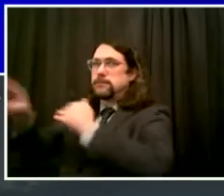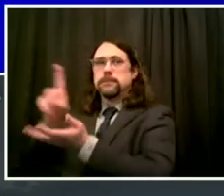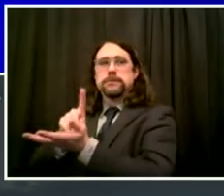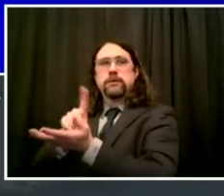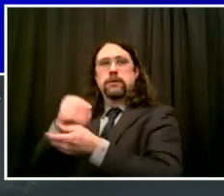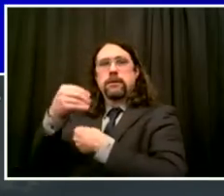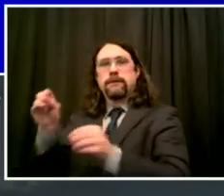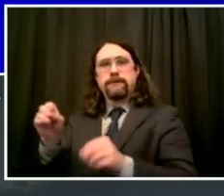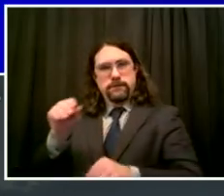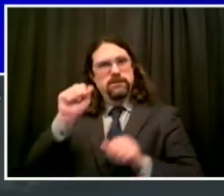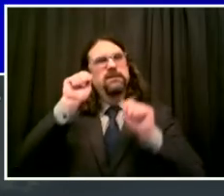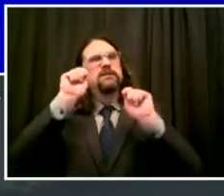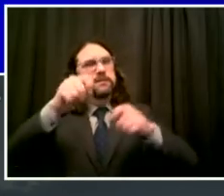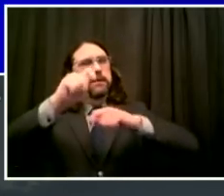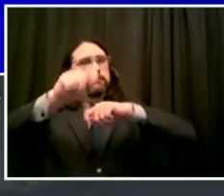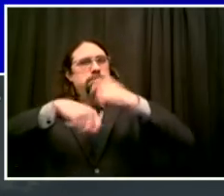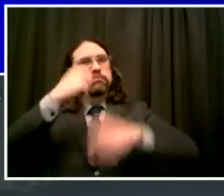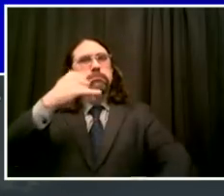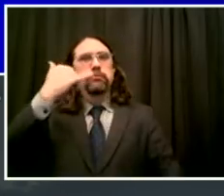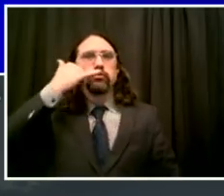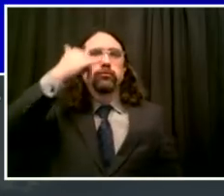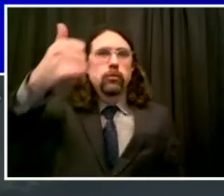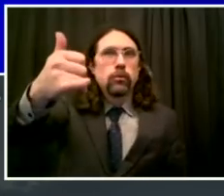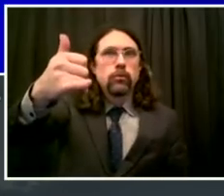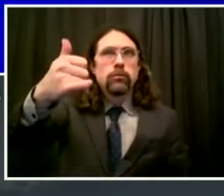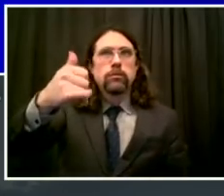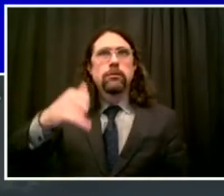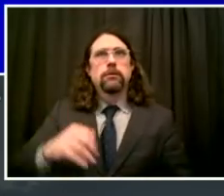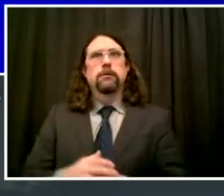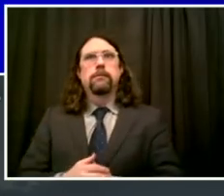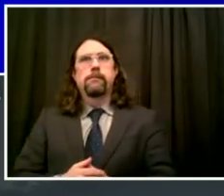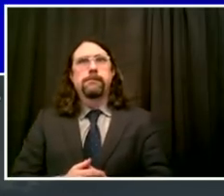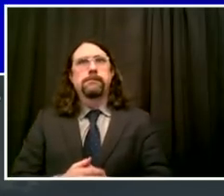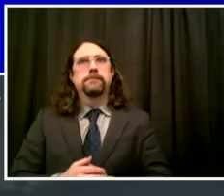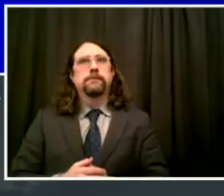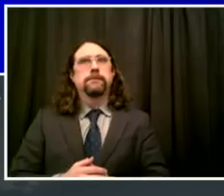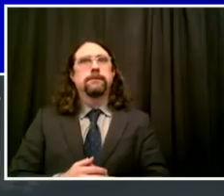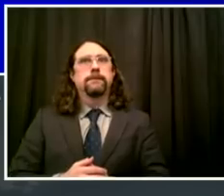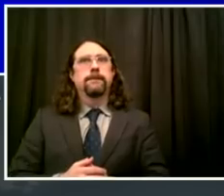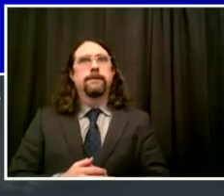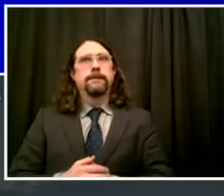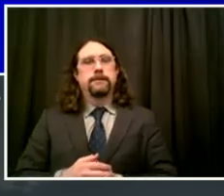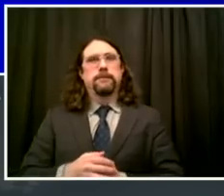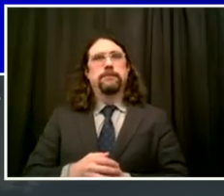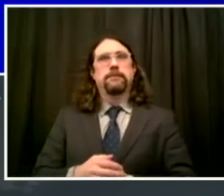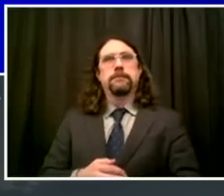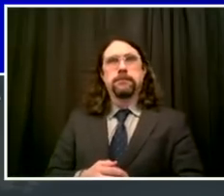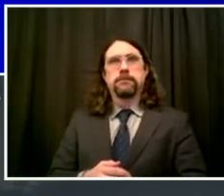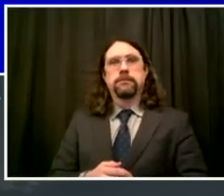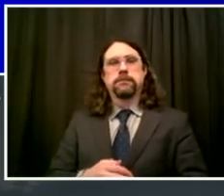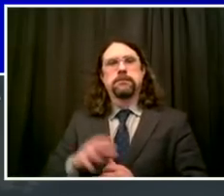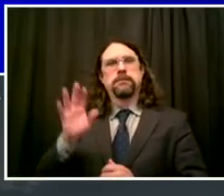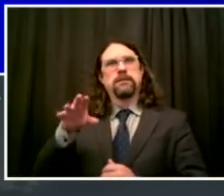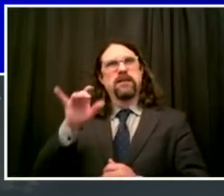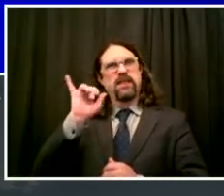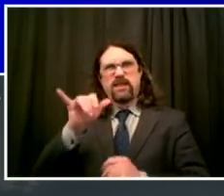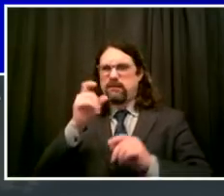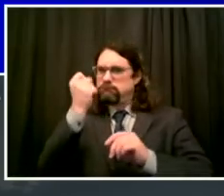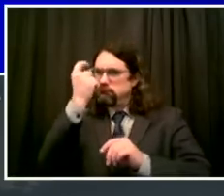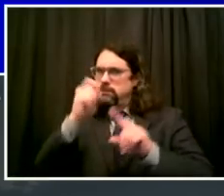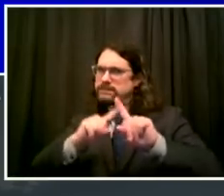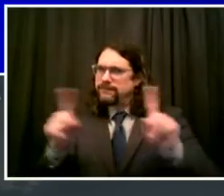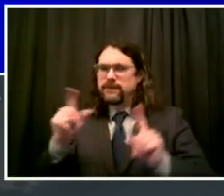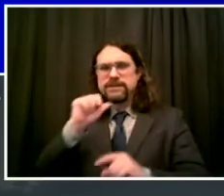telemedicine that can be done with a community-based clinic. They know their patients, they know the people they have